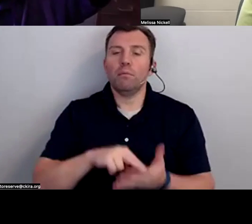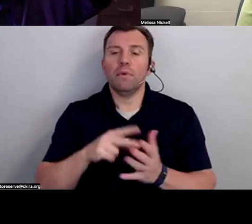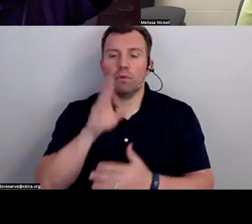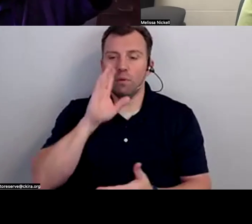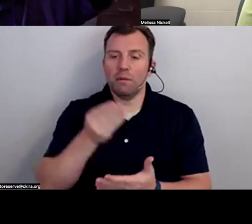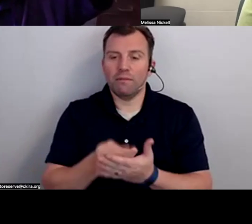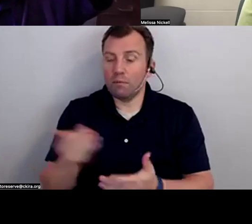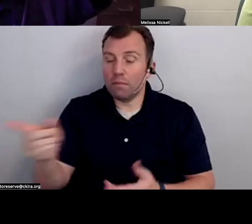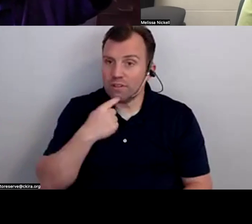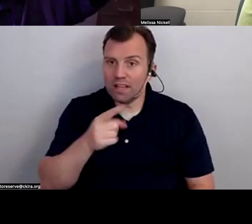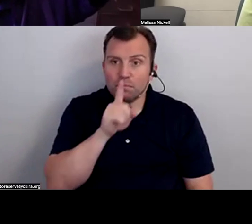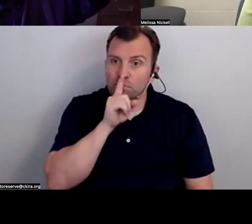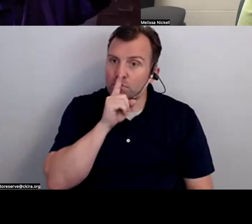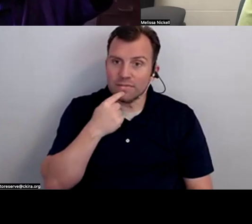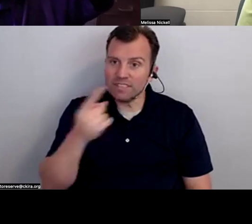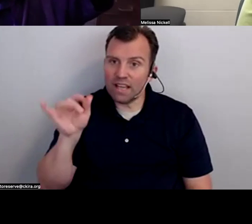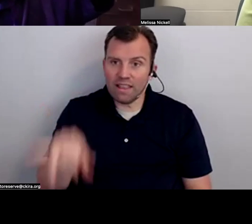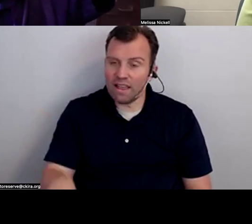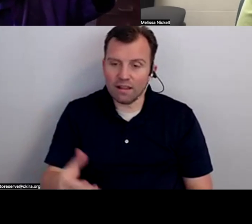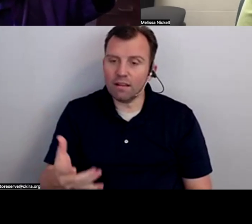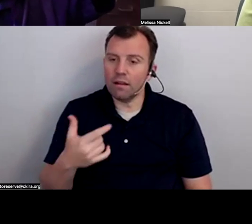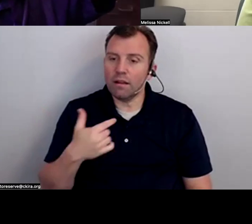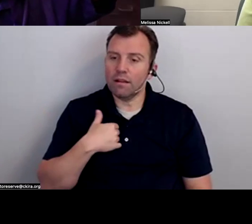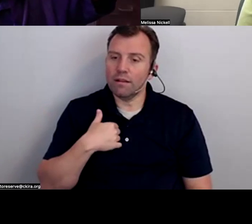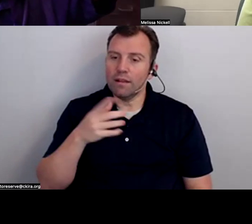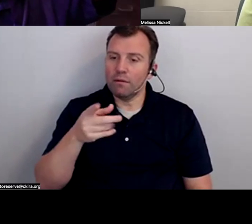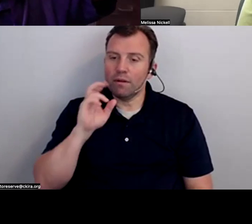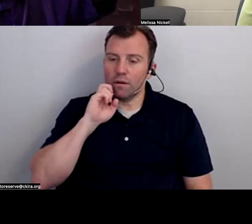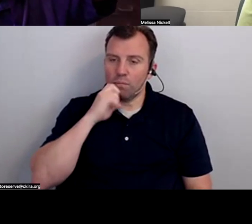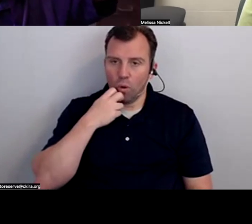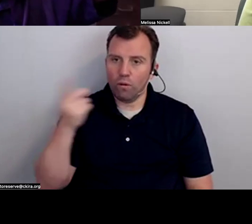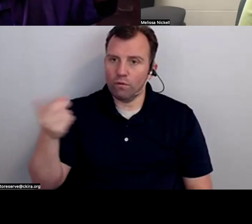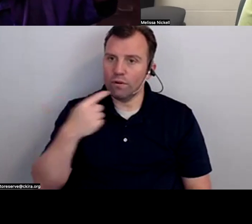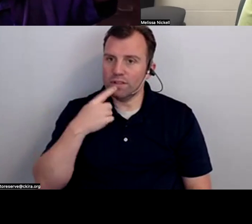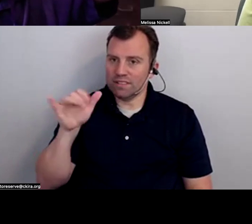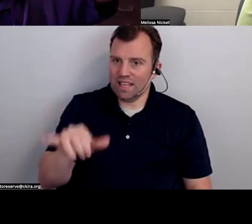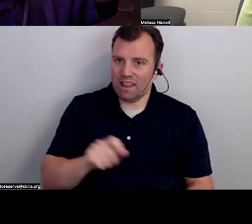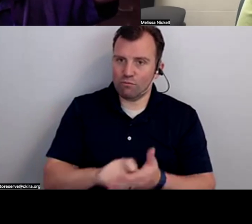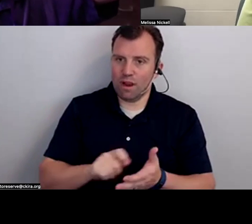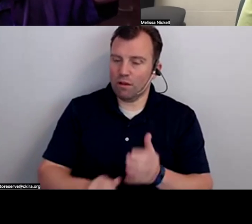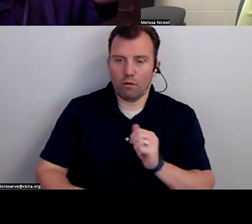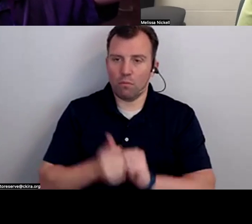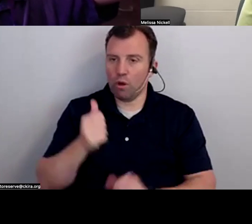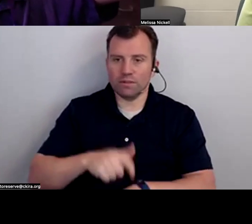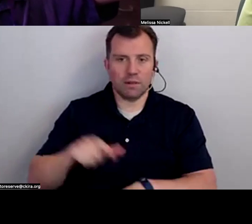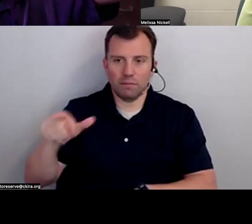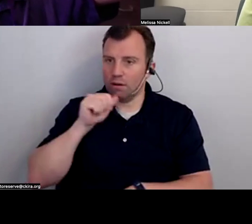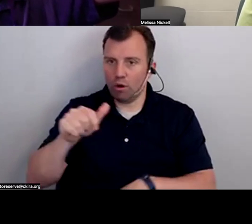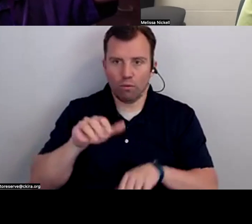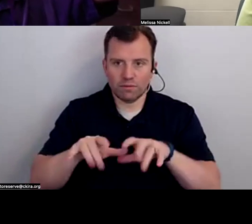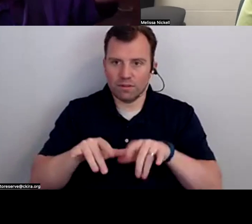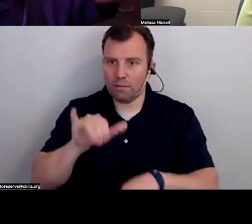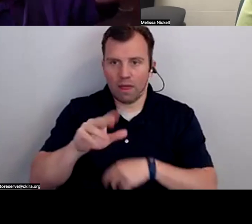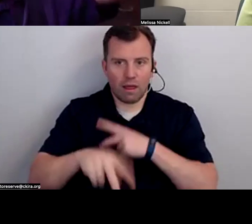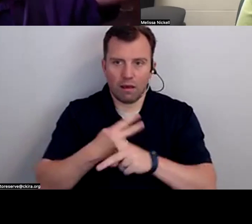she didn't say that. yeah. So, and I thought that was very bold of her to put that in writing, because usually they would not do that. But